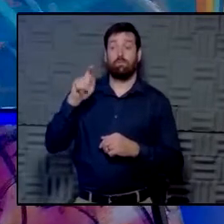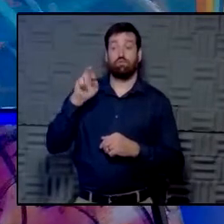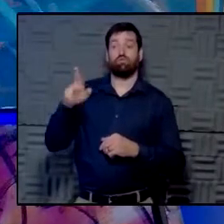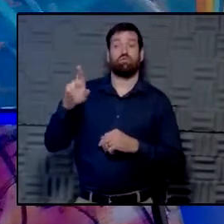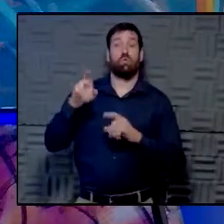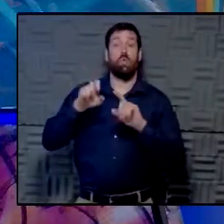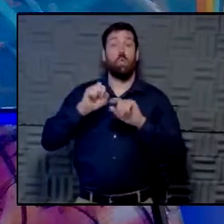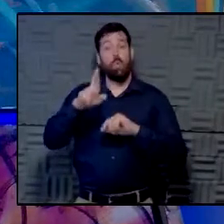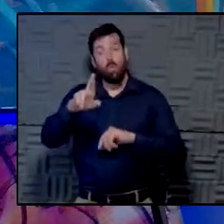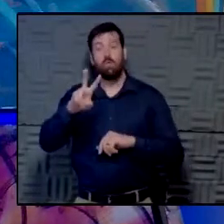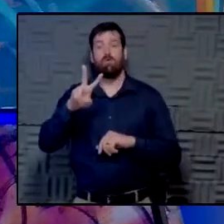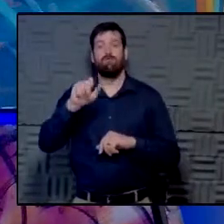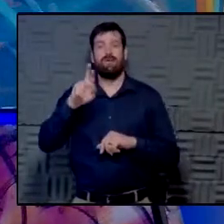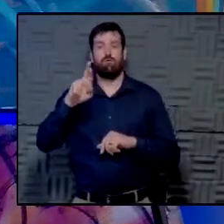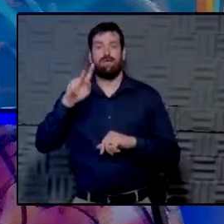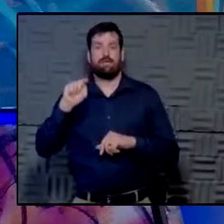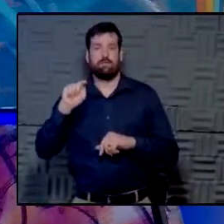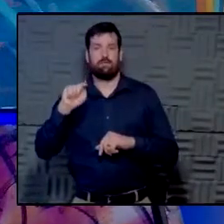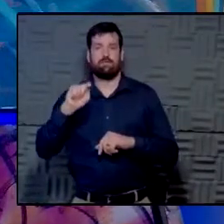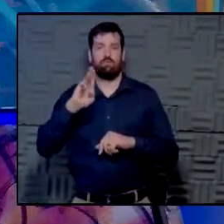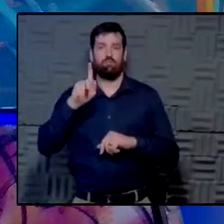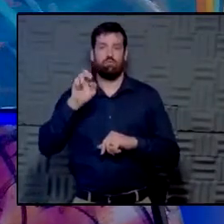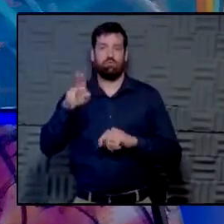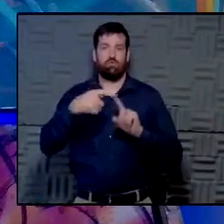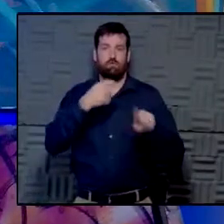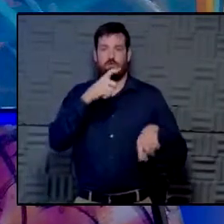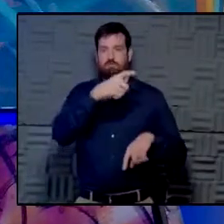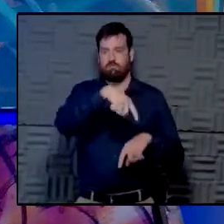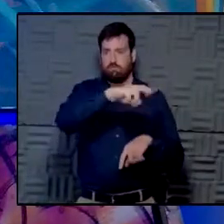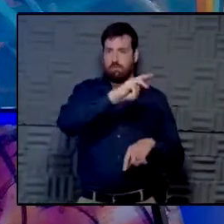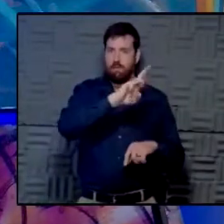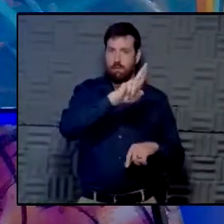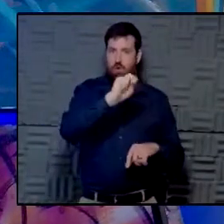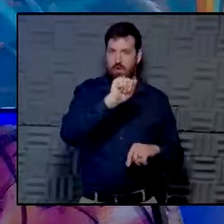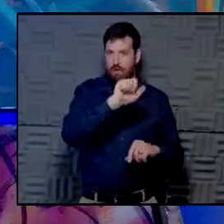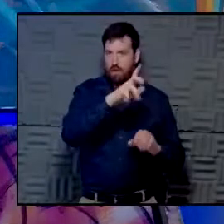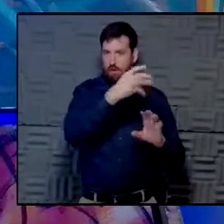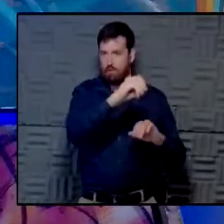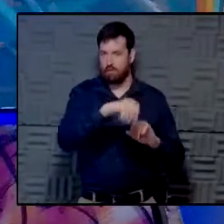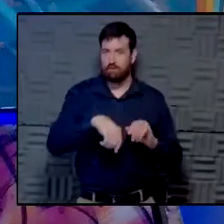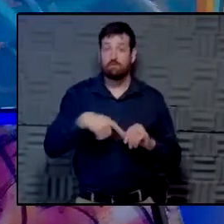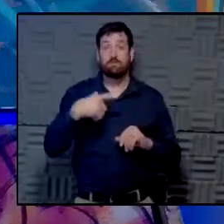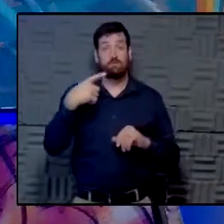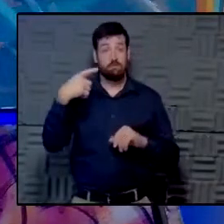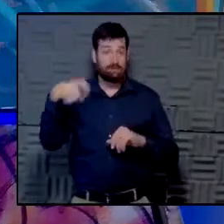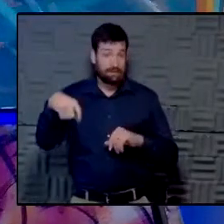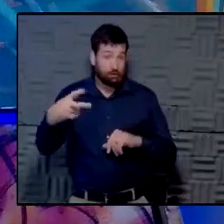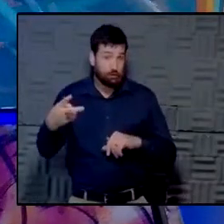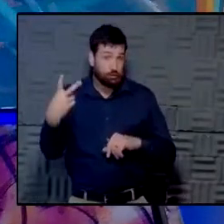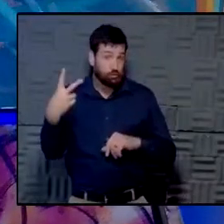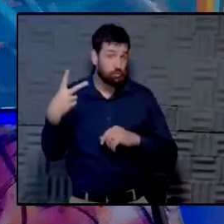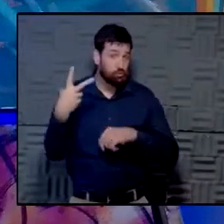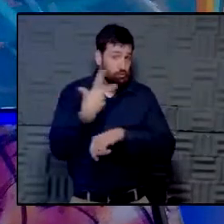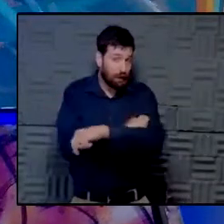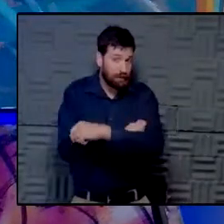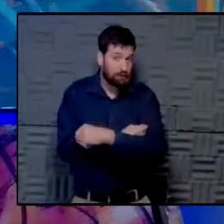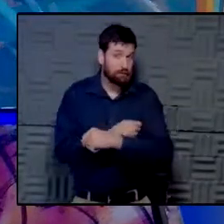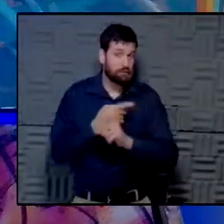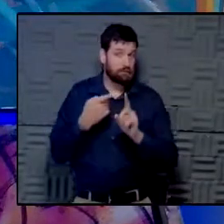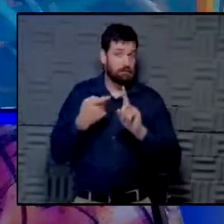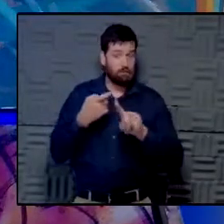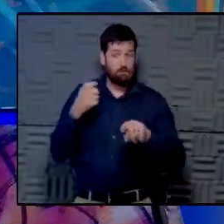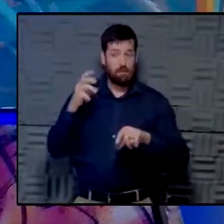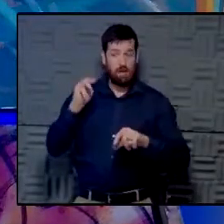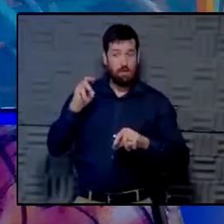variant booster from the mRNA companies, what is that going to look like? Are you going to need to get, 2 shots of the